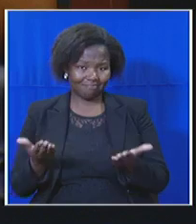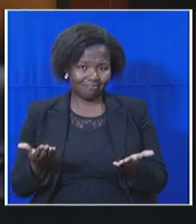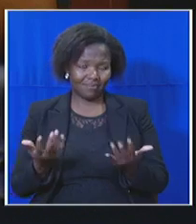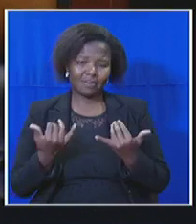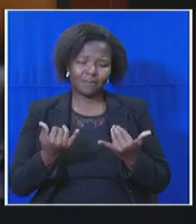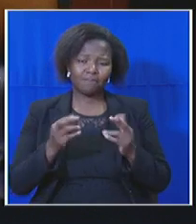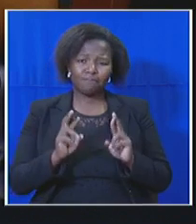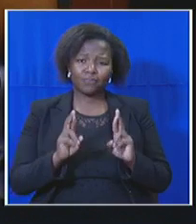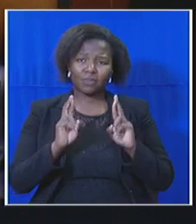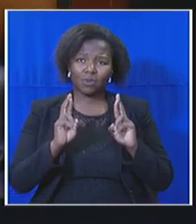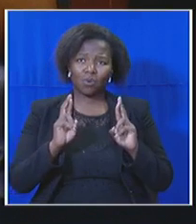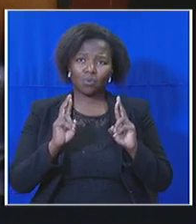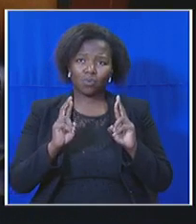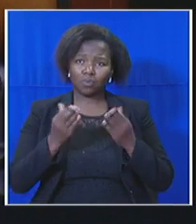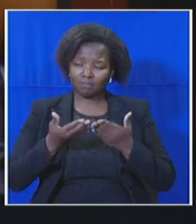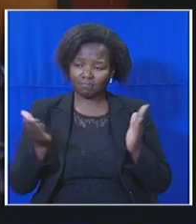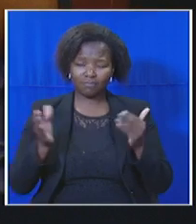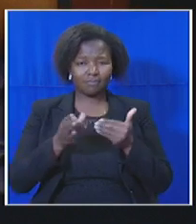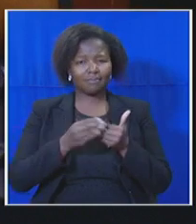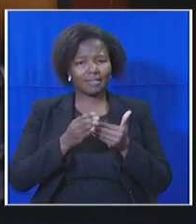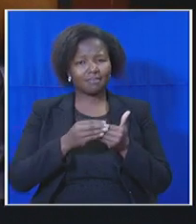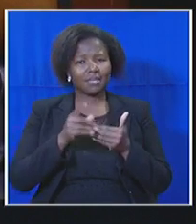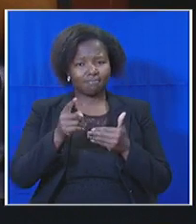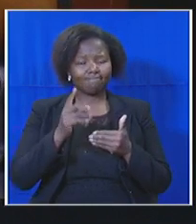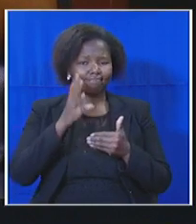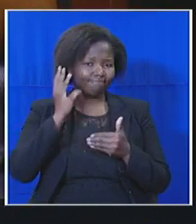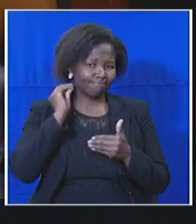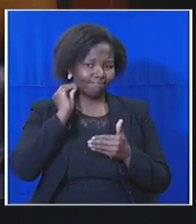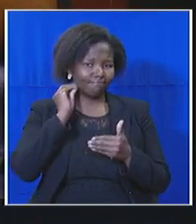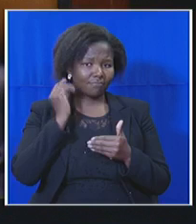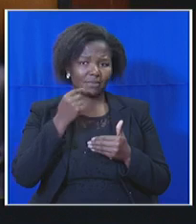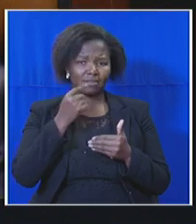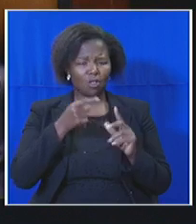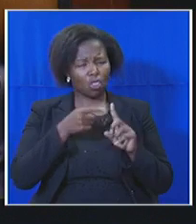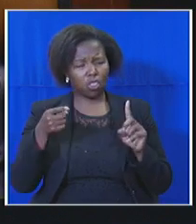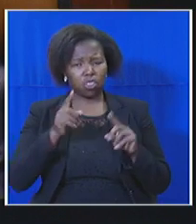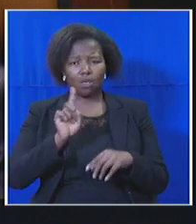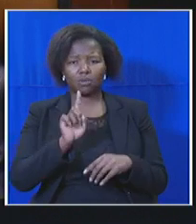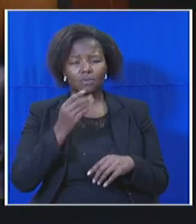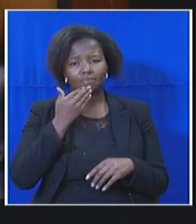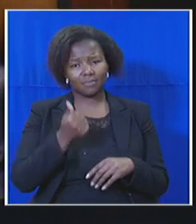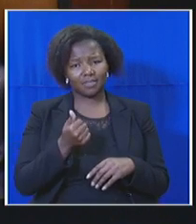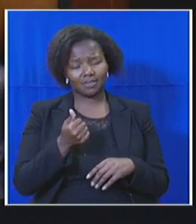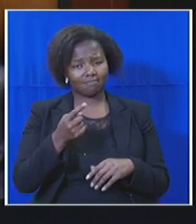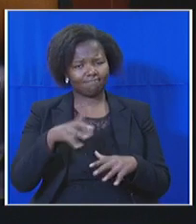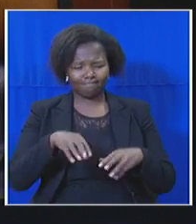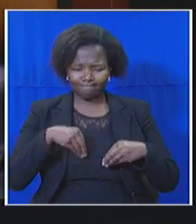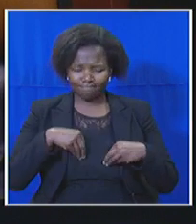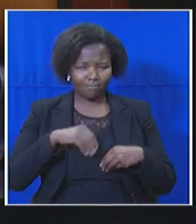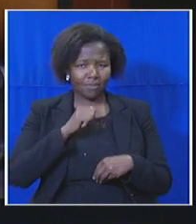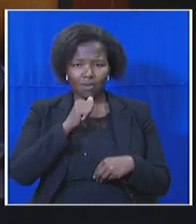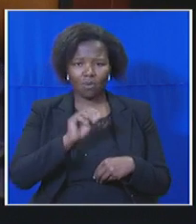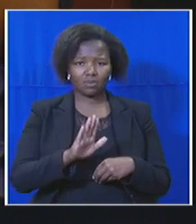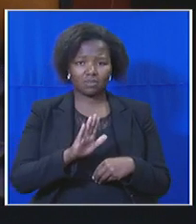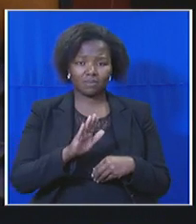hope members will recognize the value of not going this route. It's completely unacceptable, and I